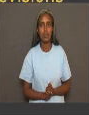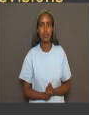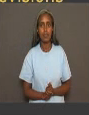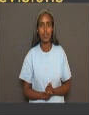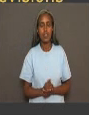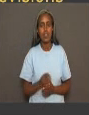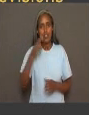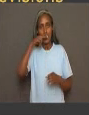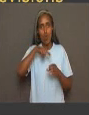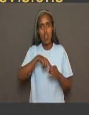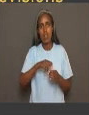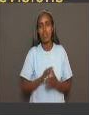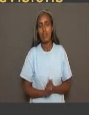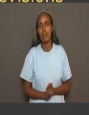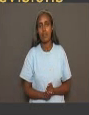fuel,